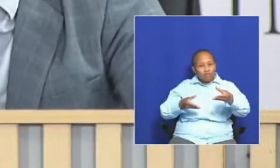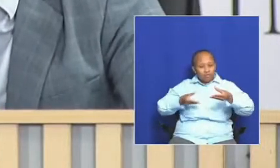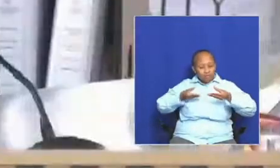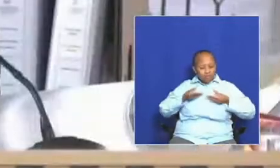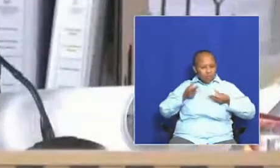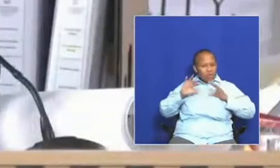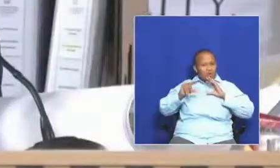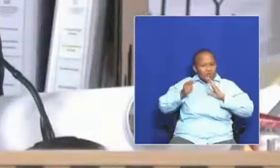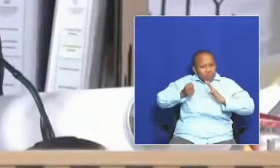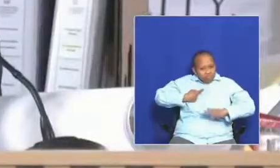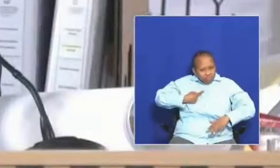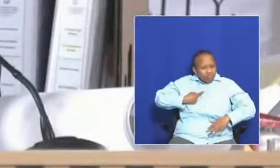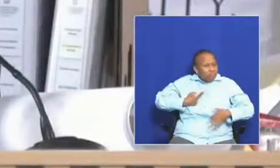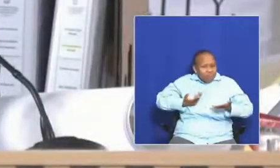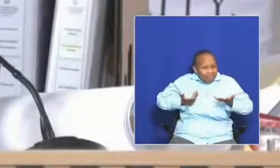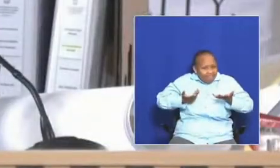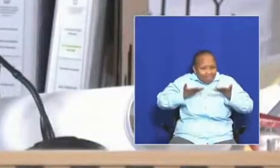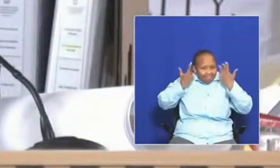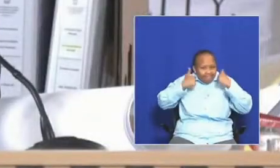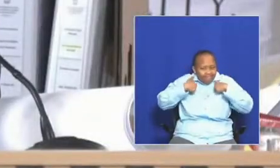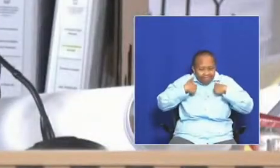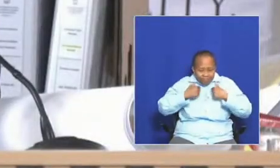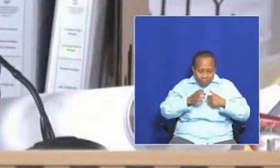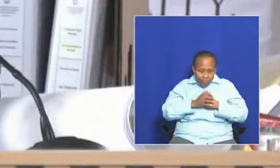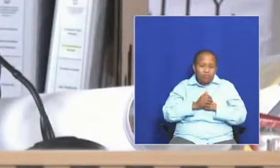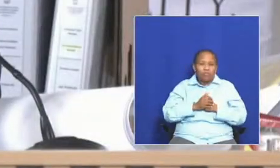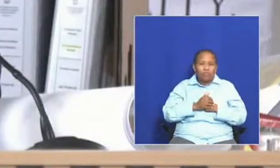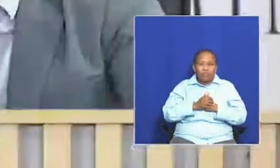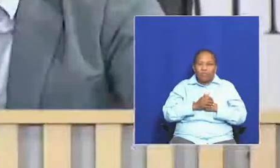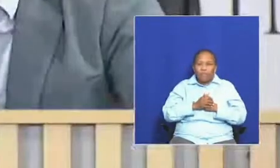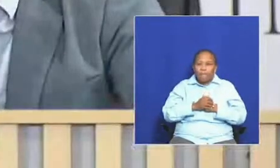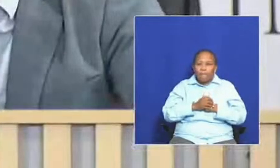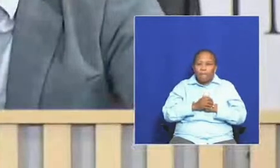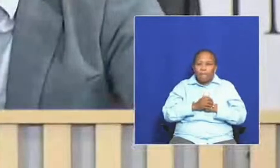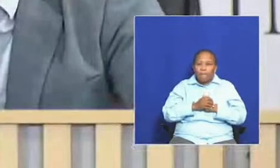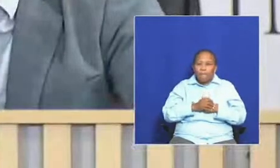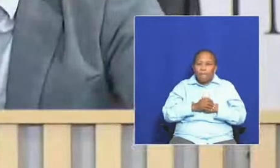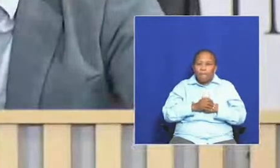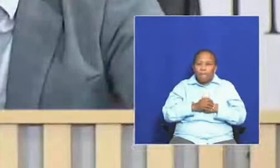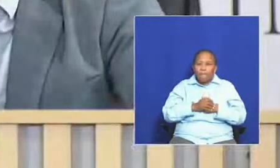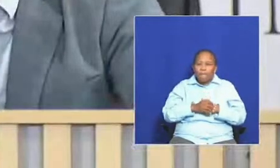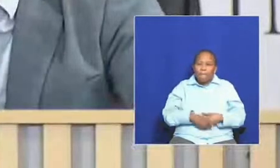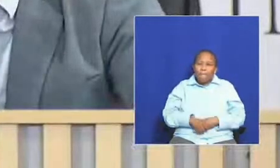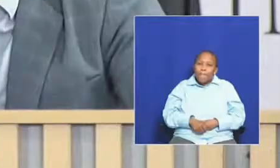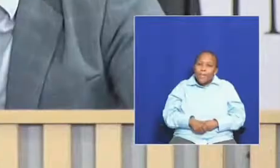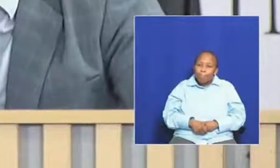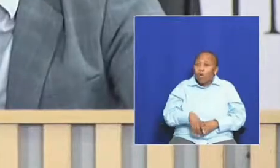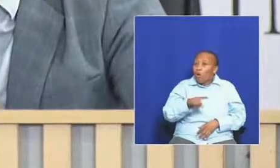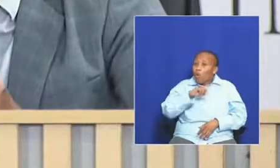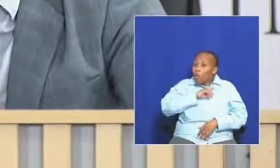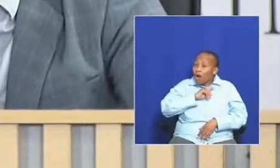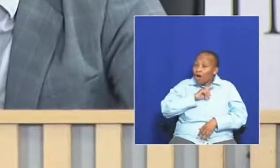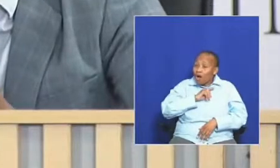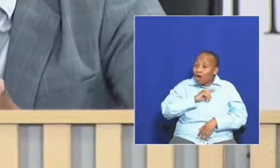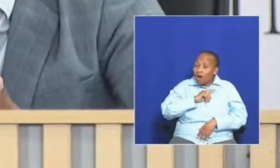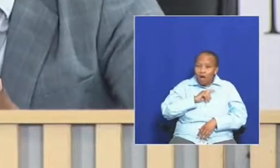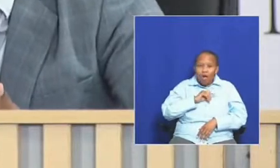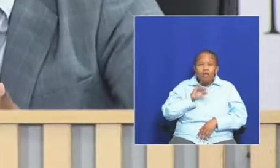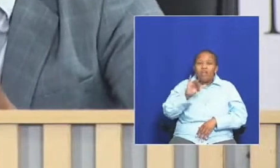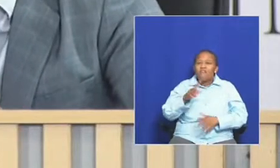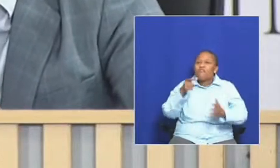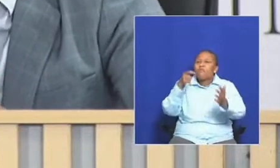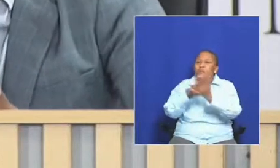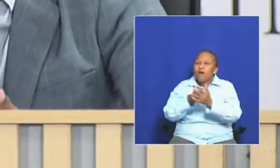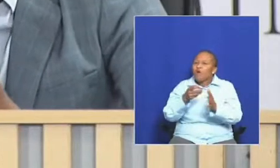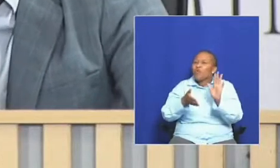oversight. Okay, so where do you go shopping for one? An aircraft. Yeah, Where? yes. You